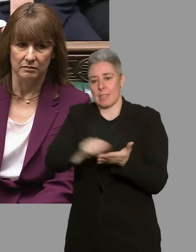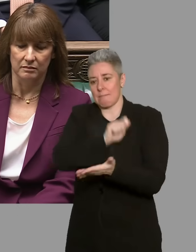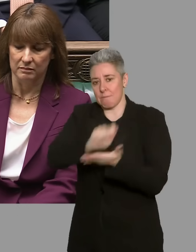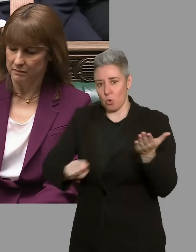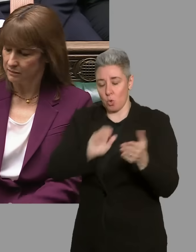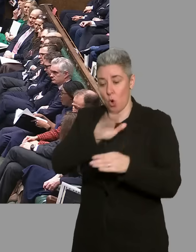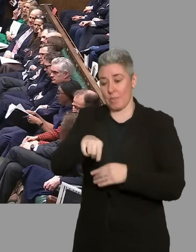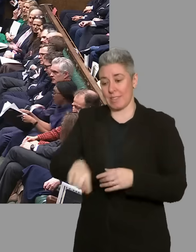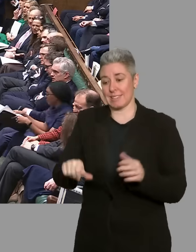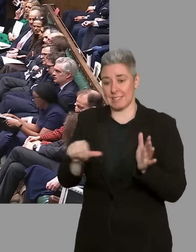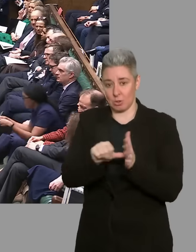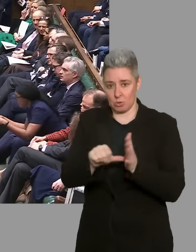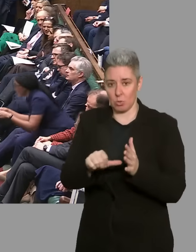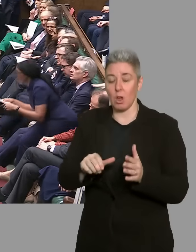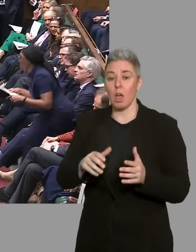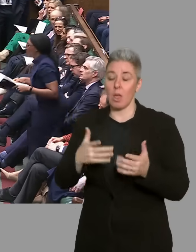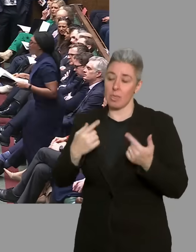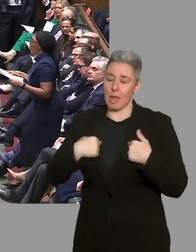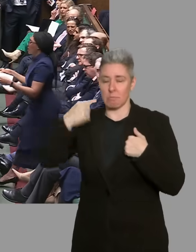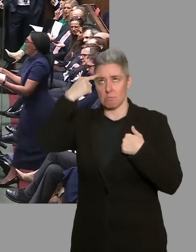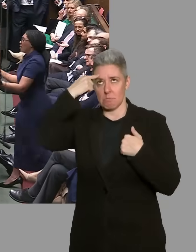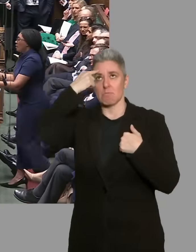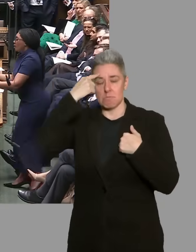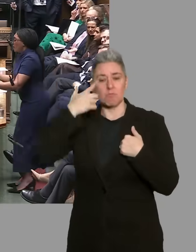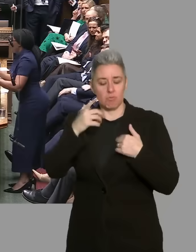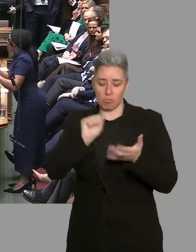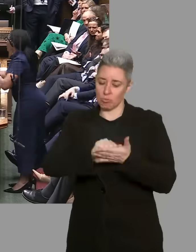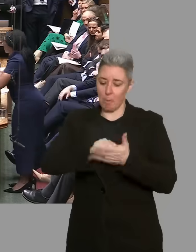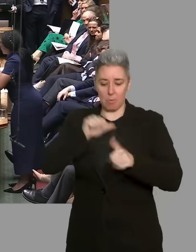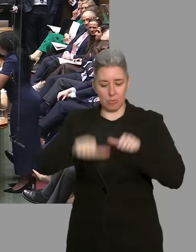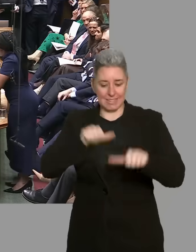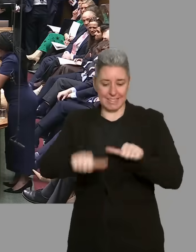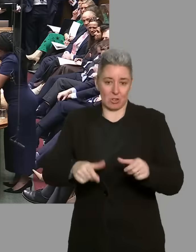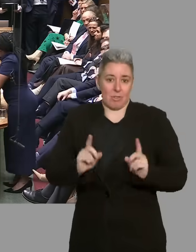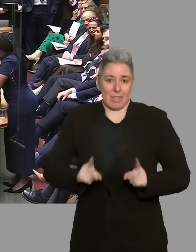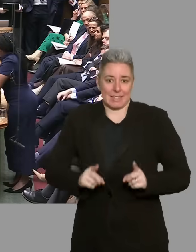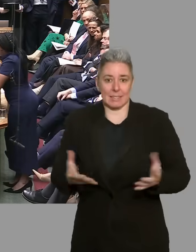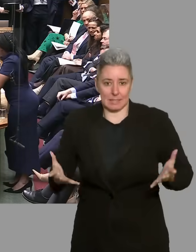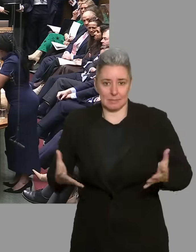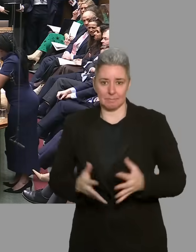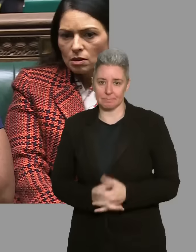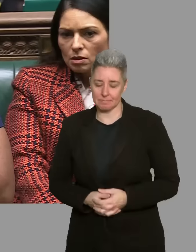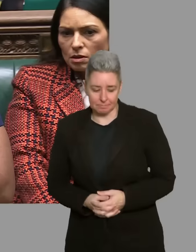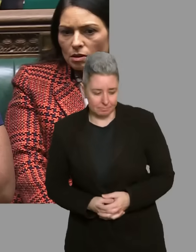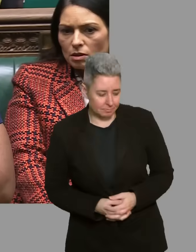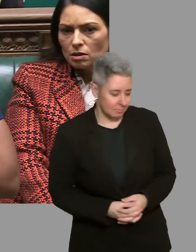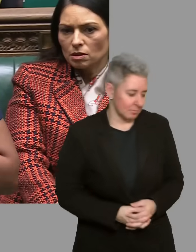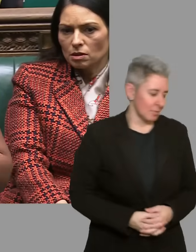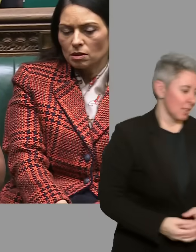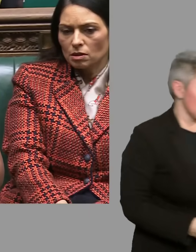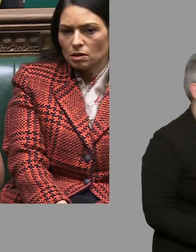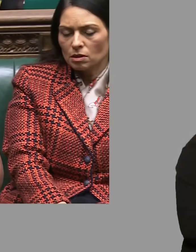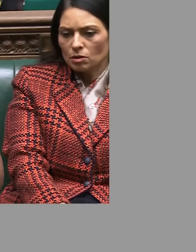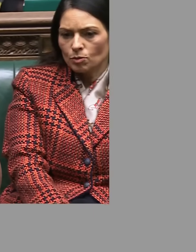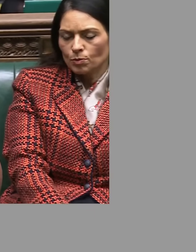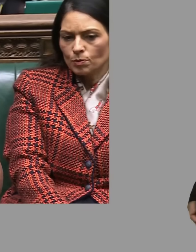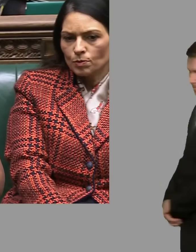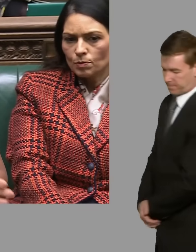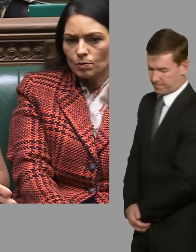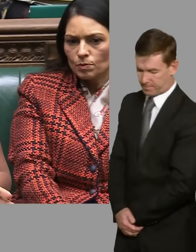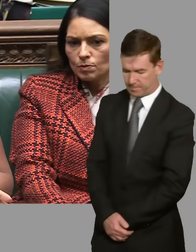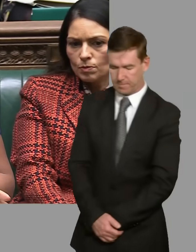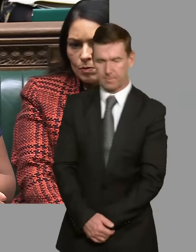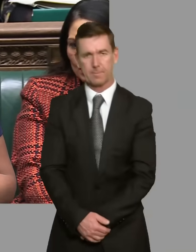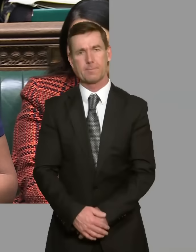situation such as this. Mr. Speaker, It is clear that the Prime Minister either